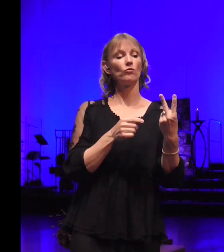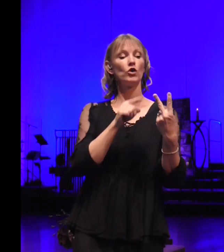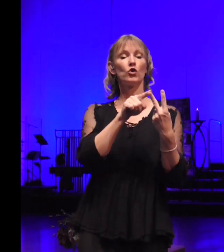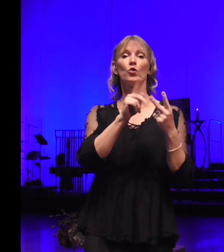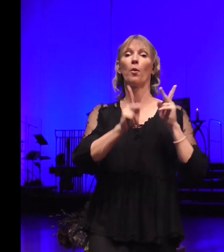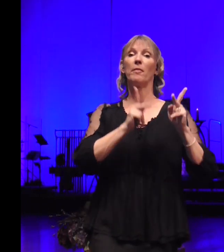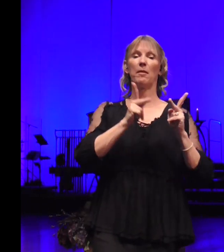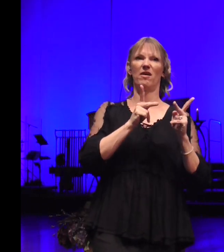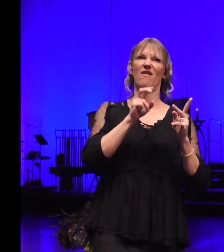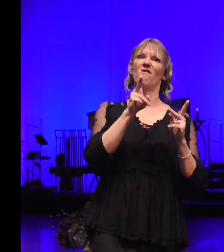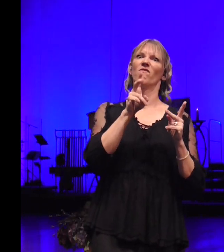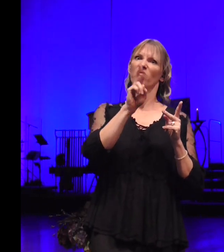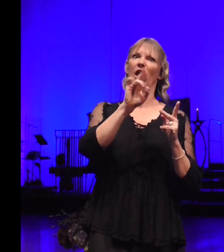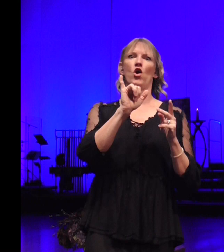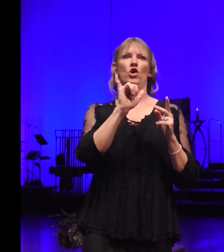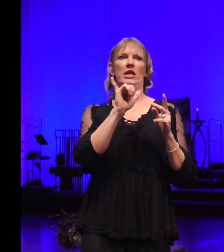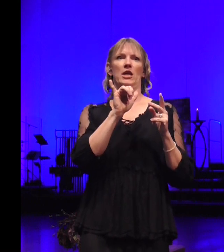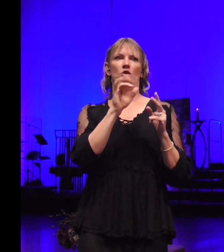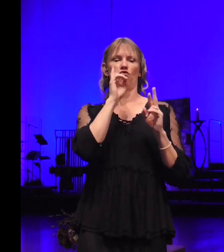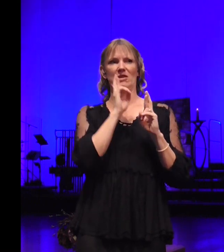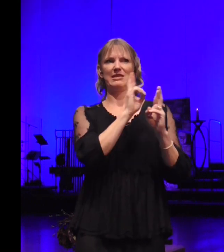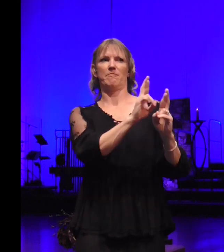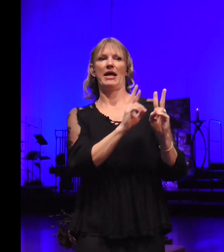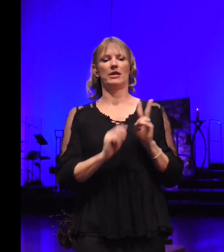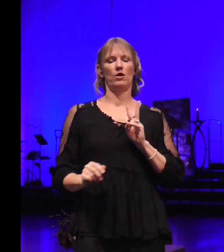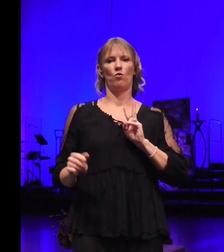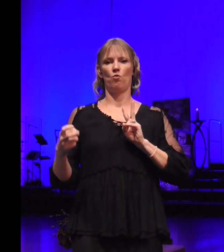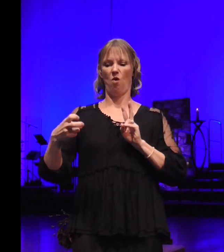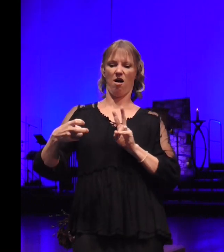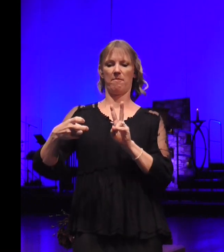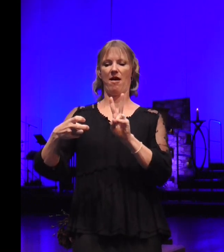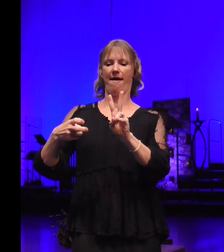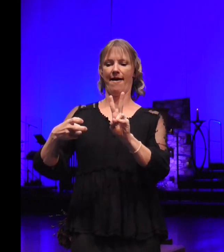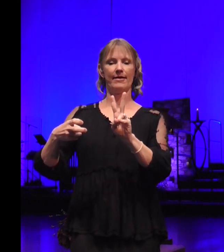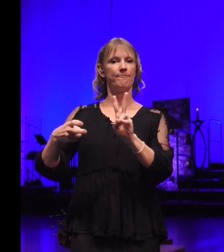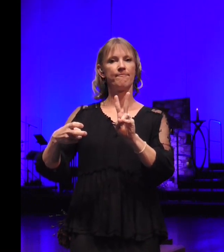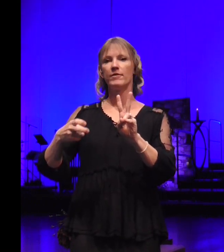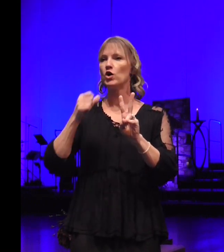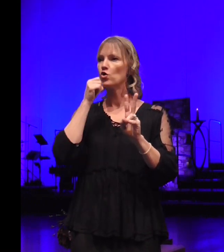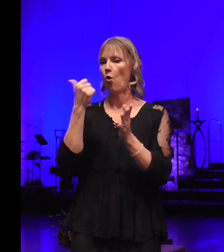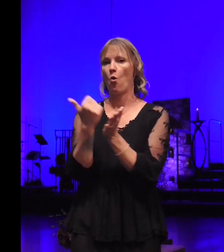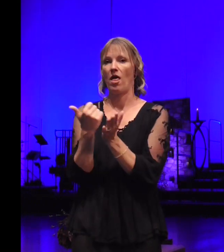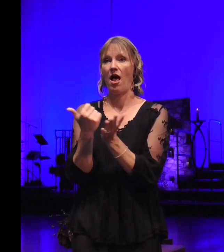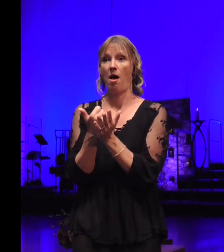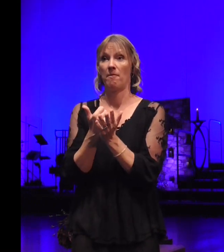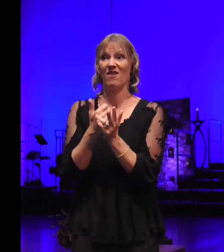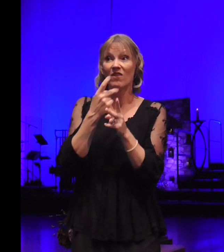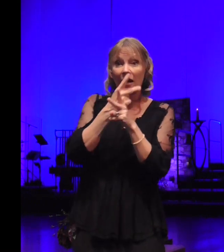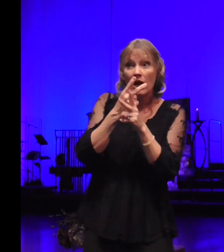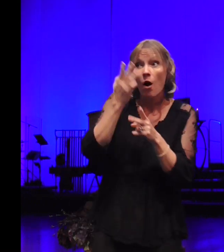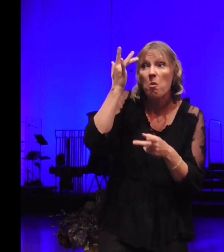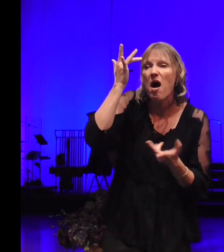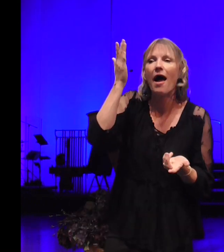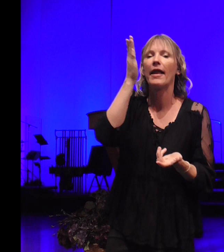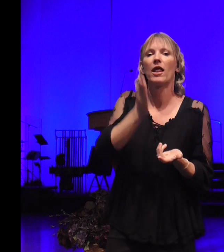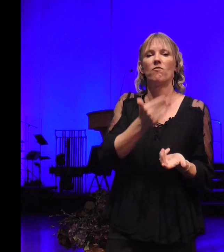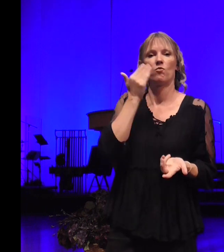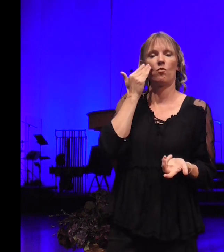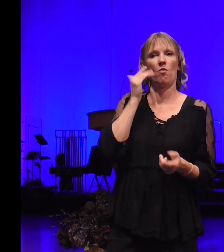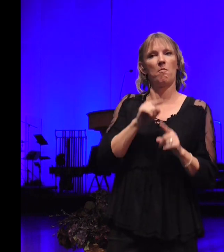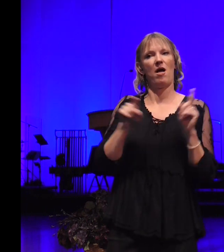people in the Jewish faith, and they don't help the man. We never find out why, but during this part in the Gospels, there's a lot